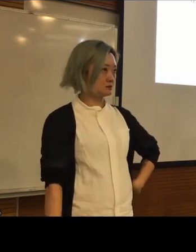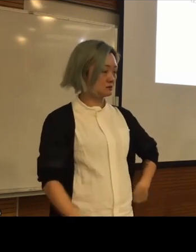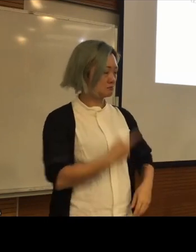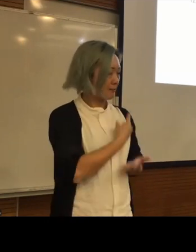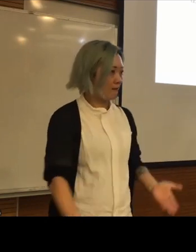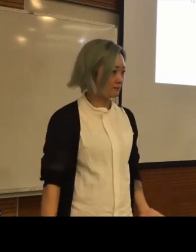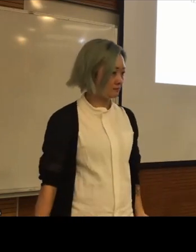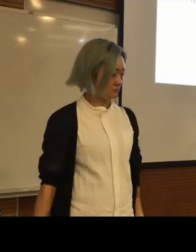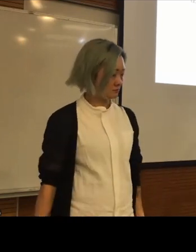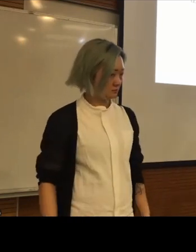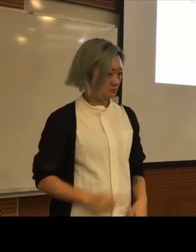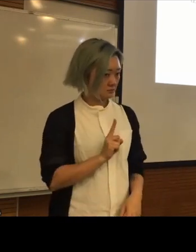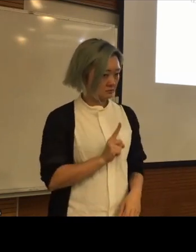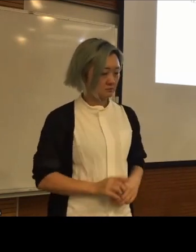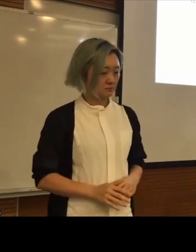some.